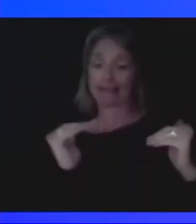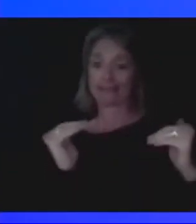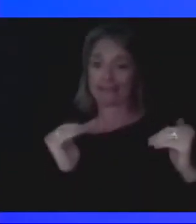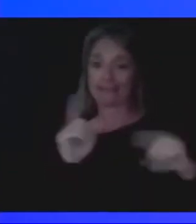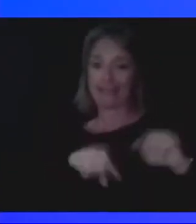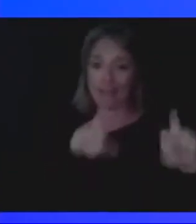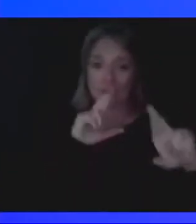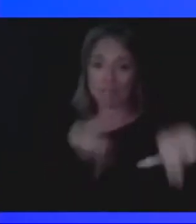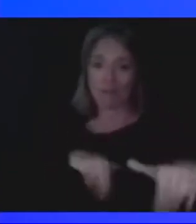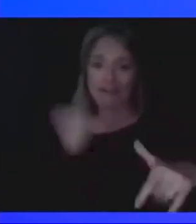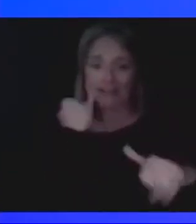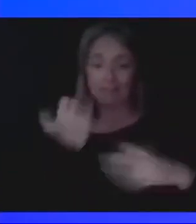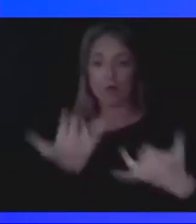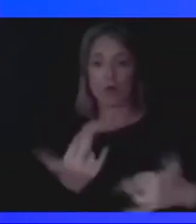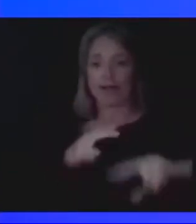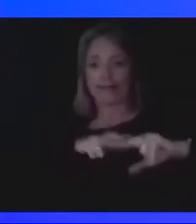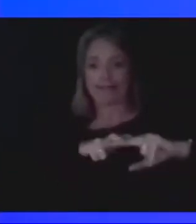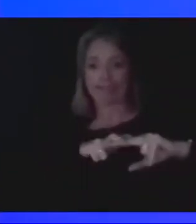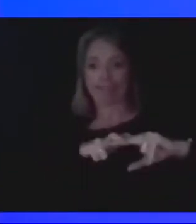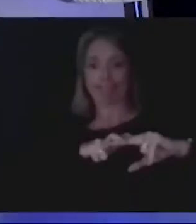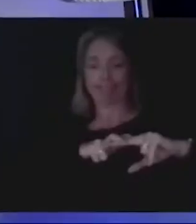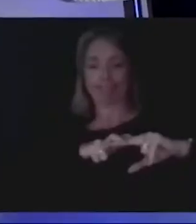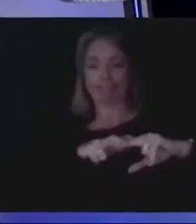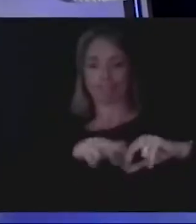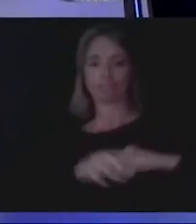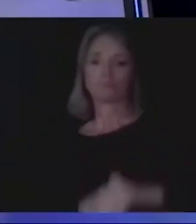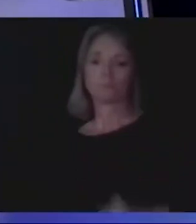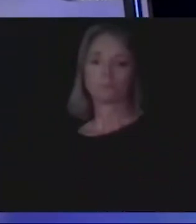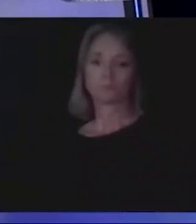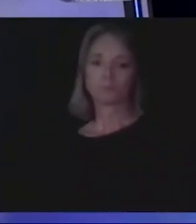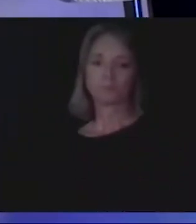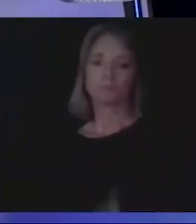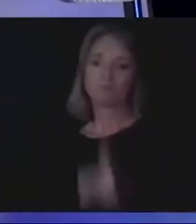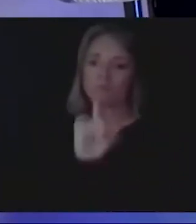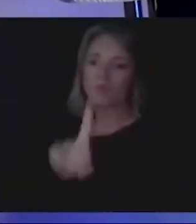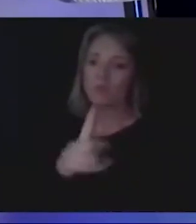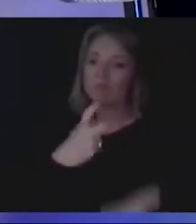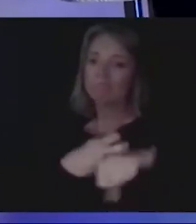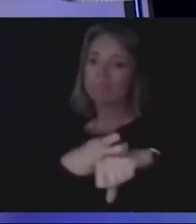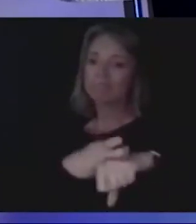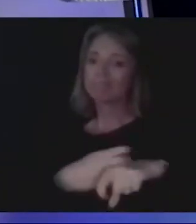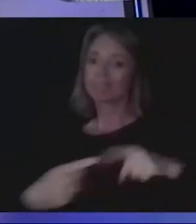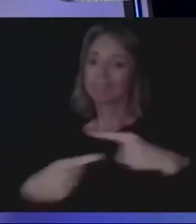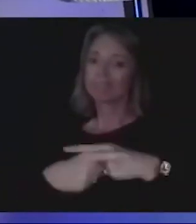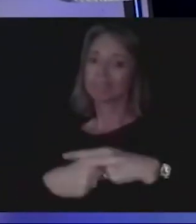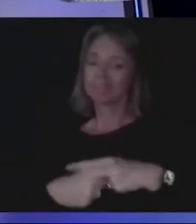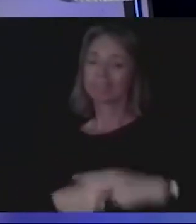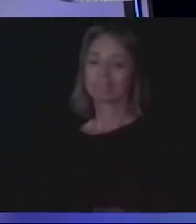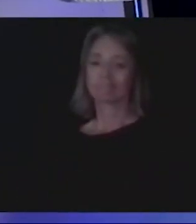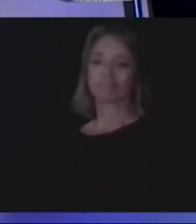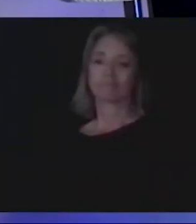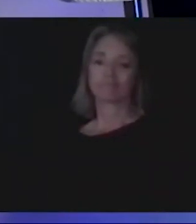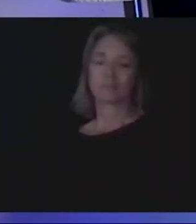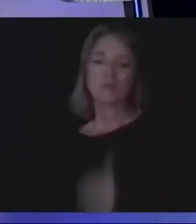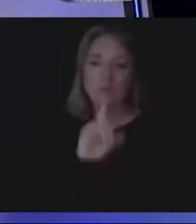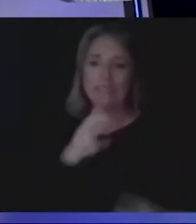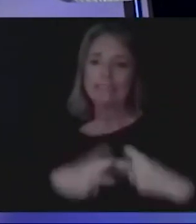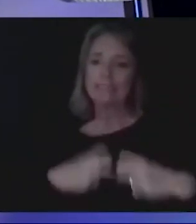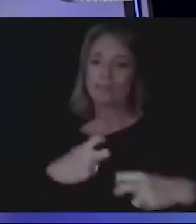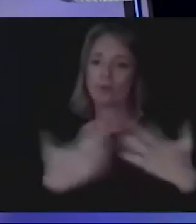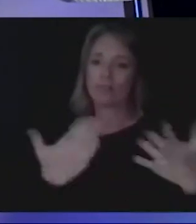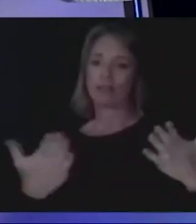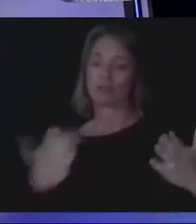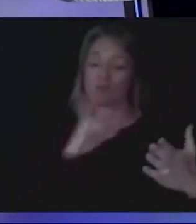status and maintaining ambulance availability in the community. Super hard job. Super hard. This is really a difficult thing, hard. And I think, and it's got to affect just the morale of